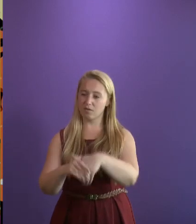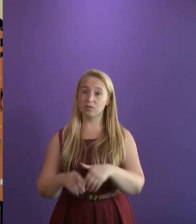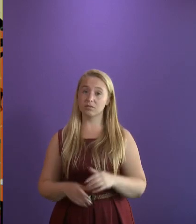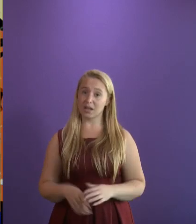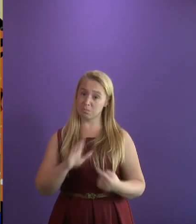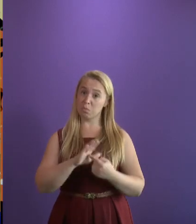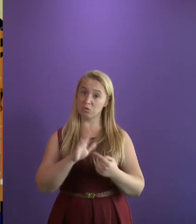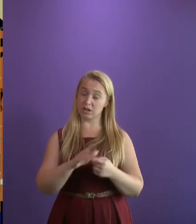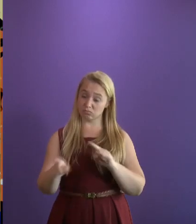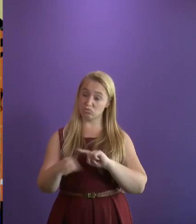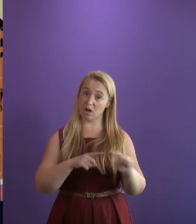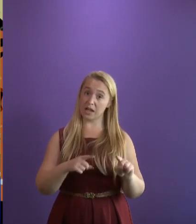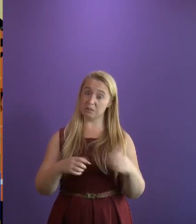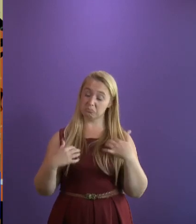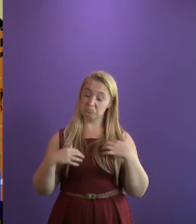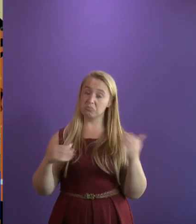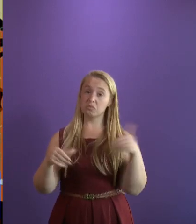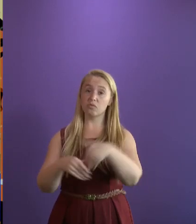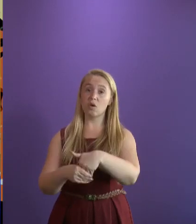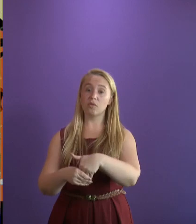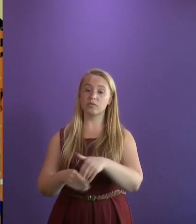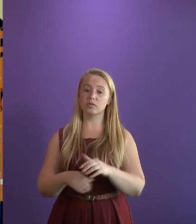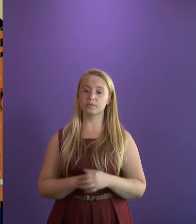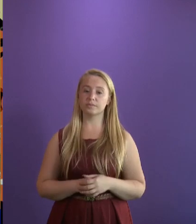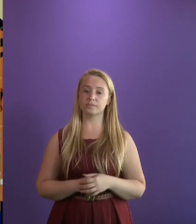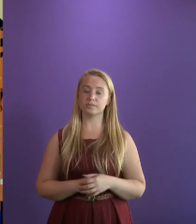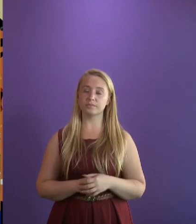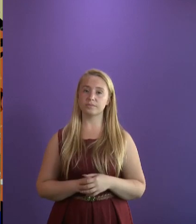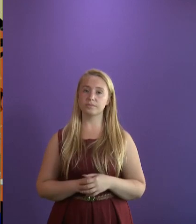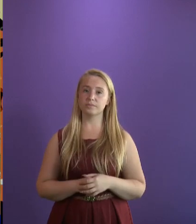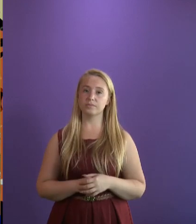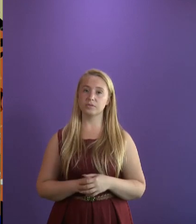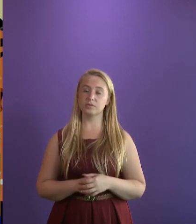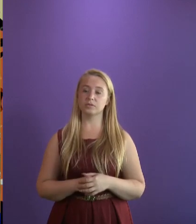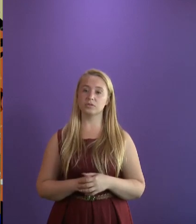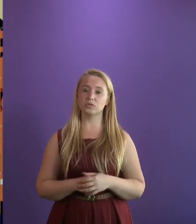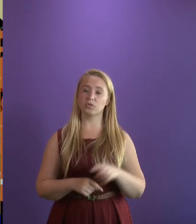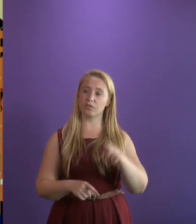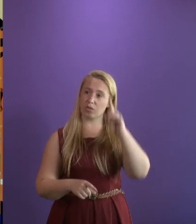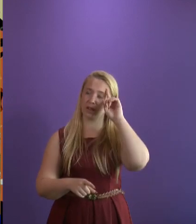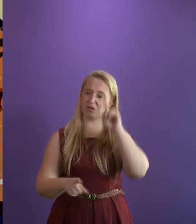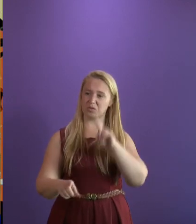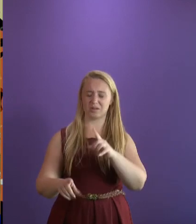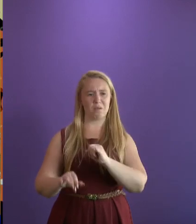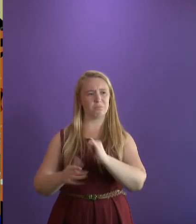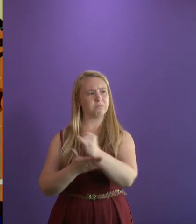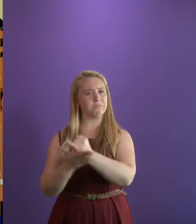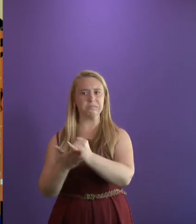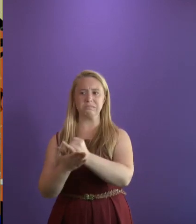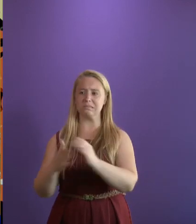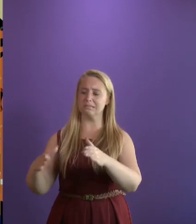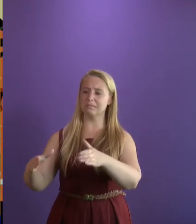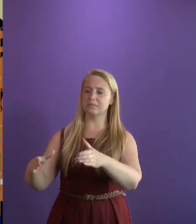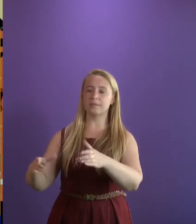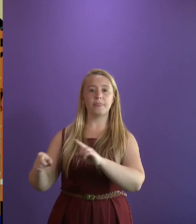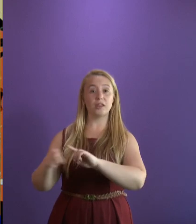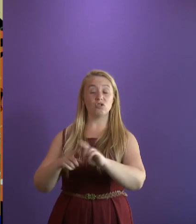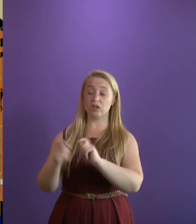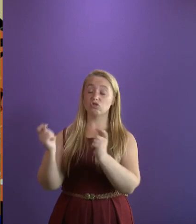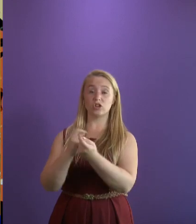for yourself that it isn't, which in my opinion isn't, or change it if you find out that it is when you go. So I think that's really